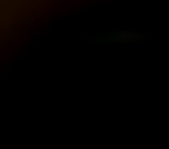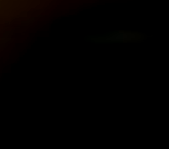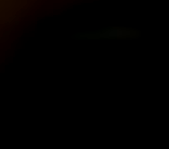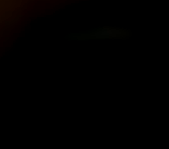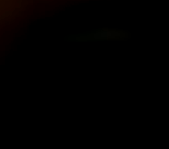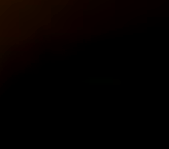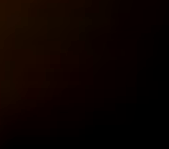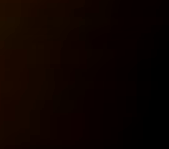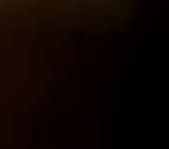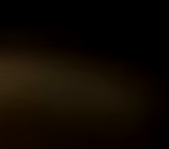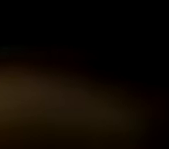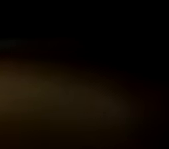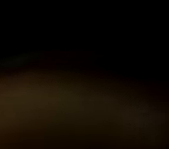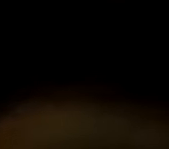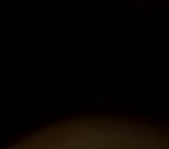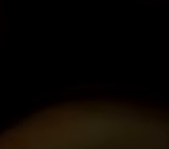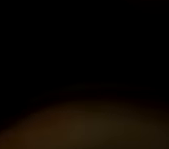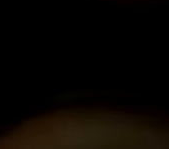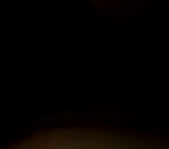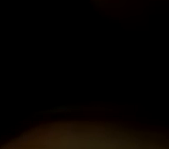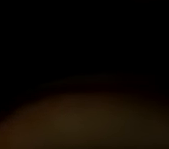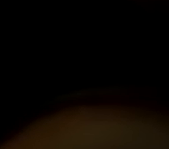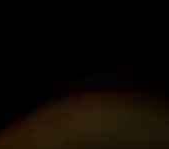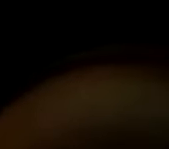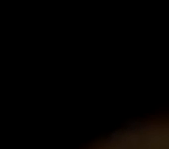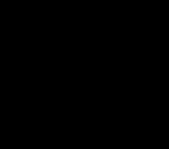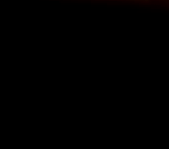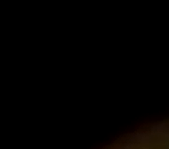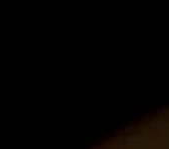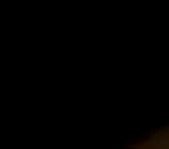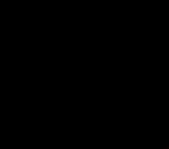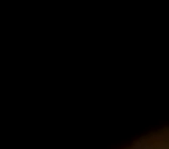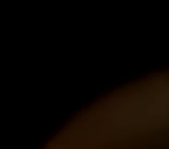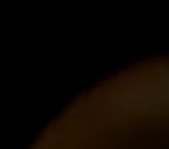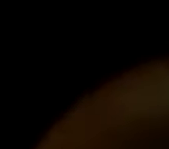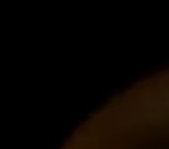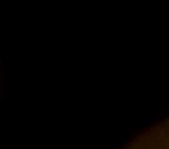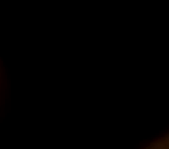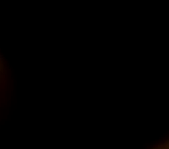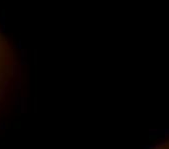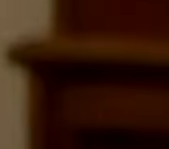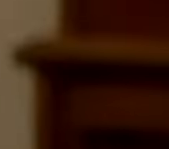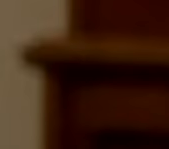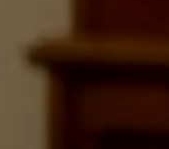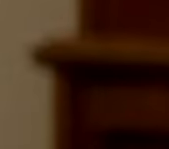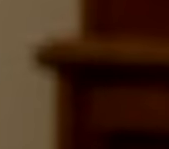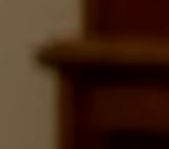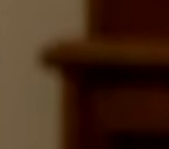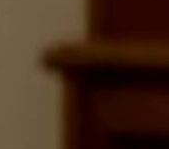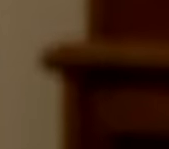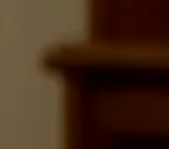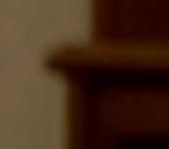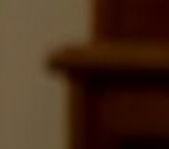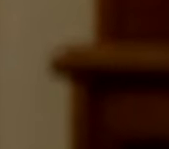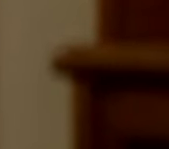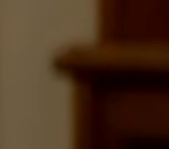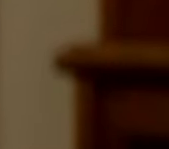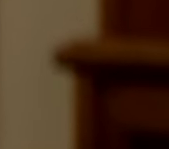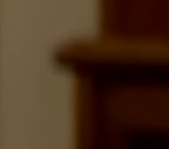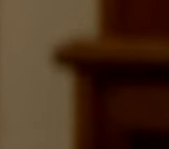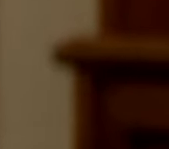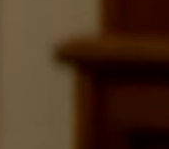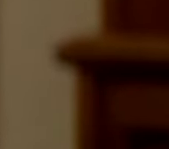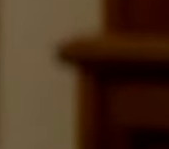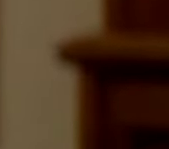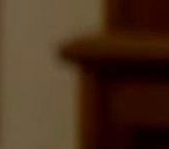It's gone. And it's probably at his office. No. You need to find a way to get it back from him. I hope you brought that seating document